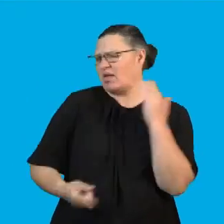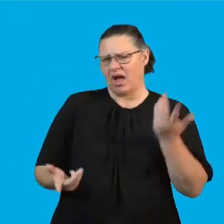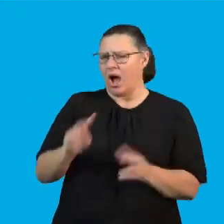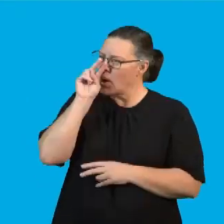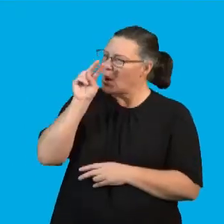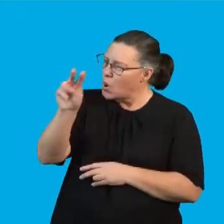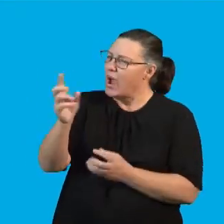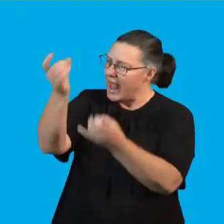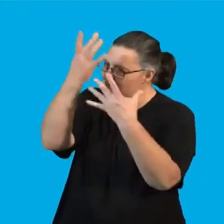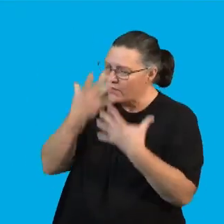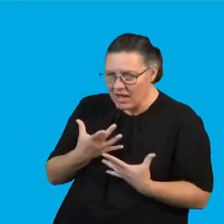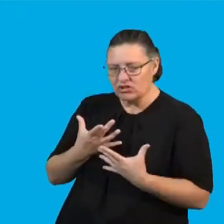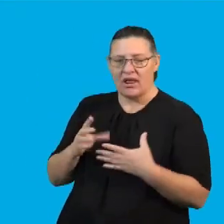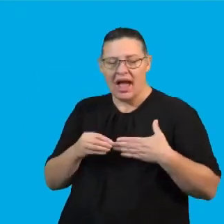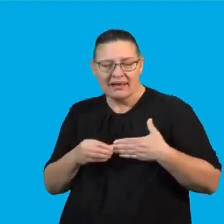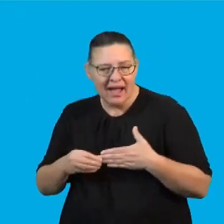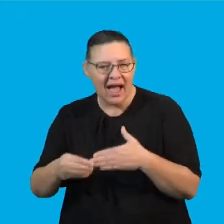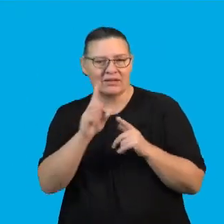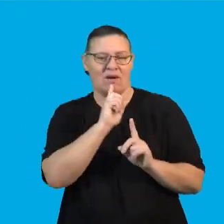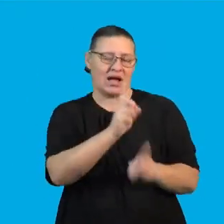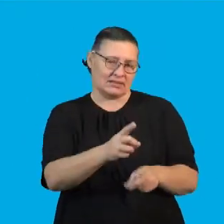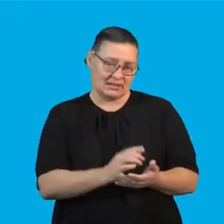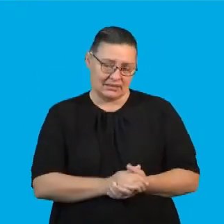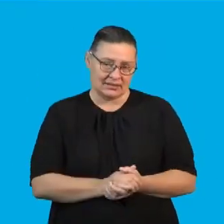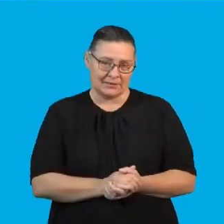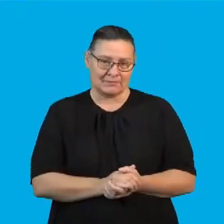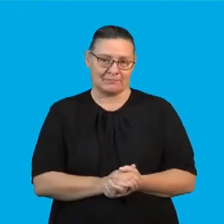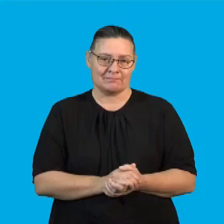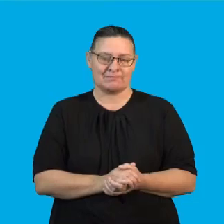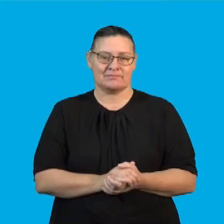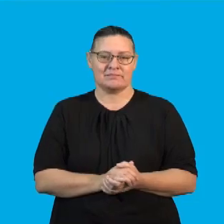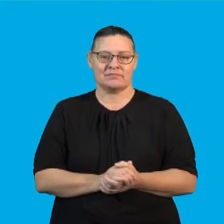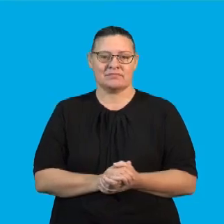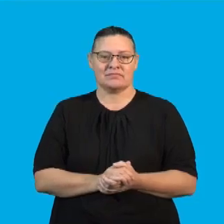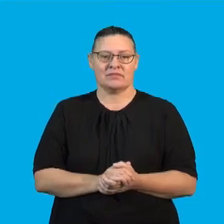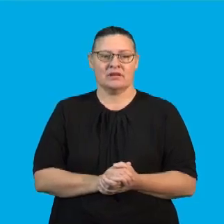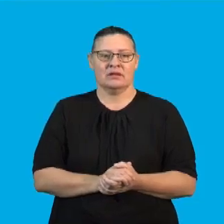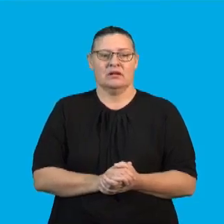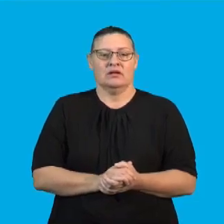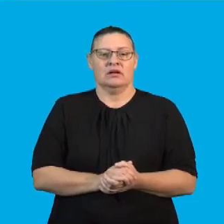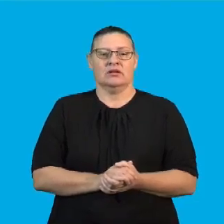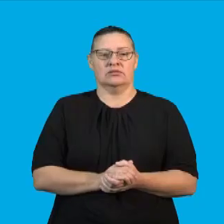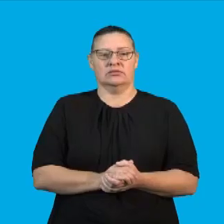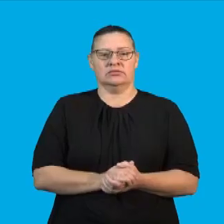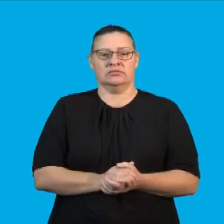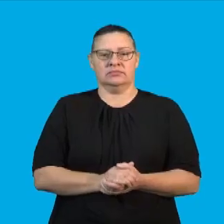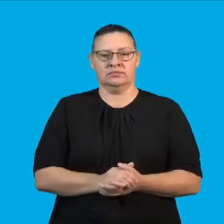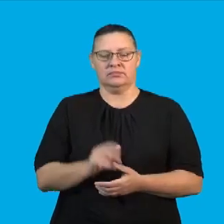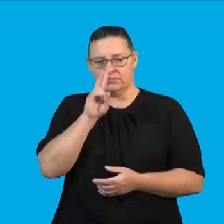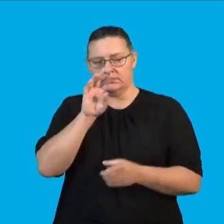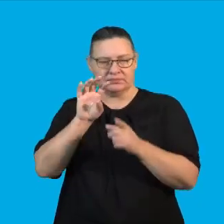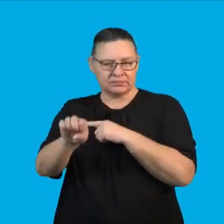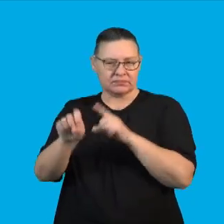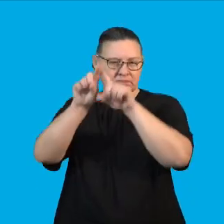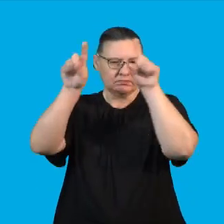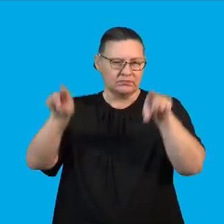the question paper. The diagram will give you clear guidance of what is happening on the particular question. You need